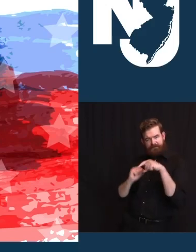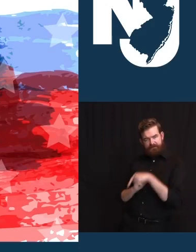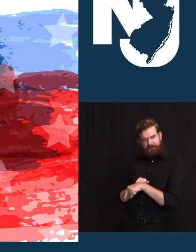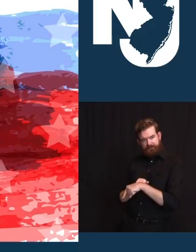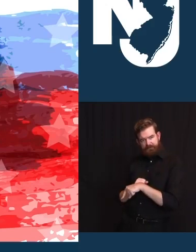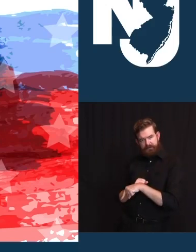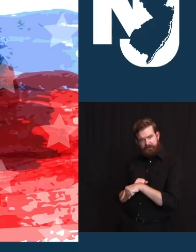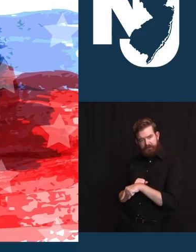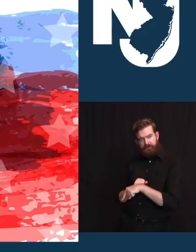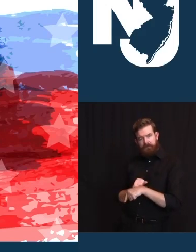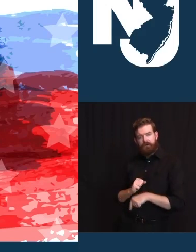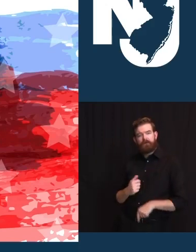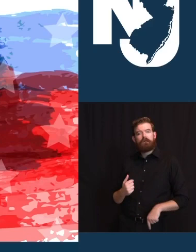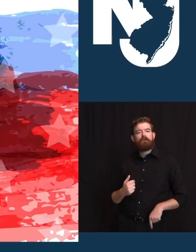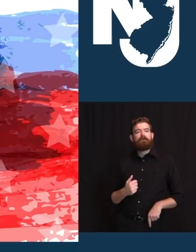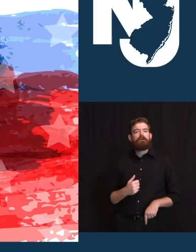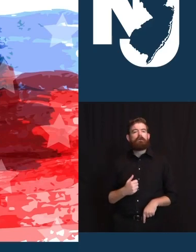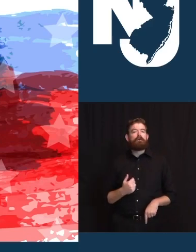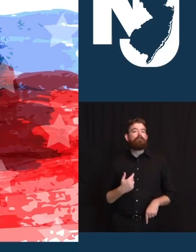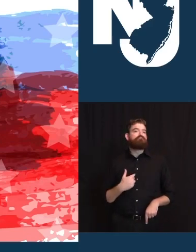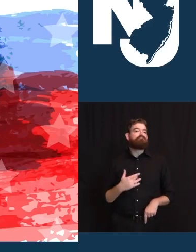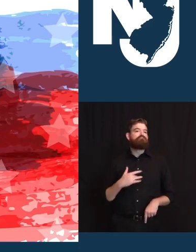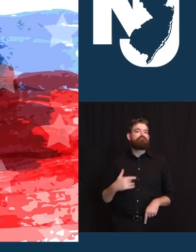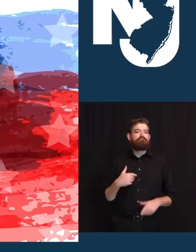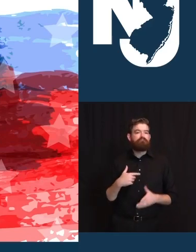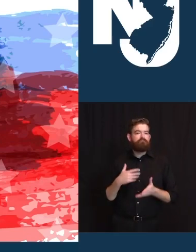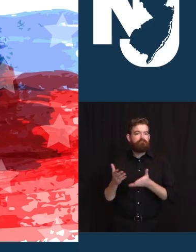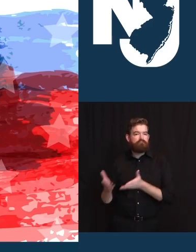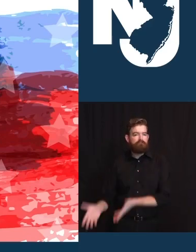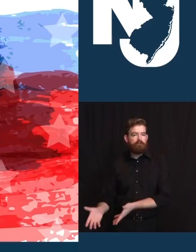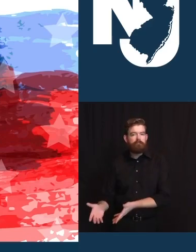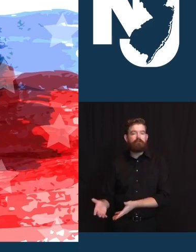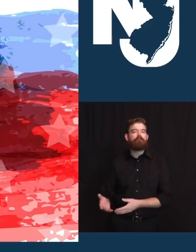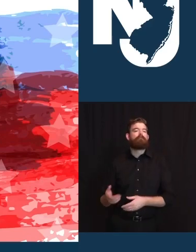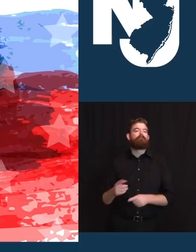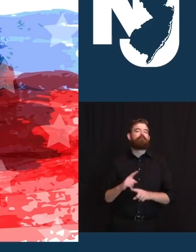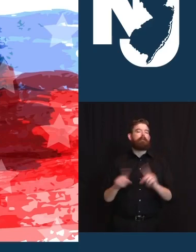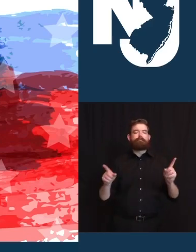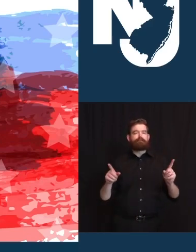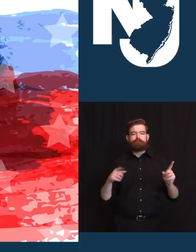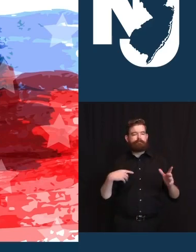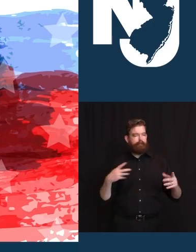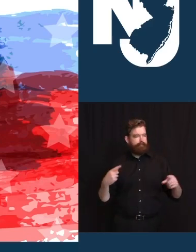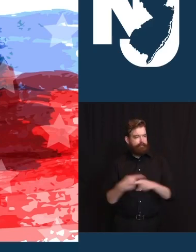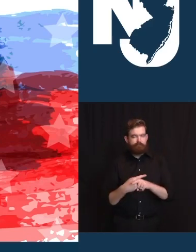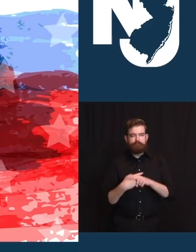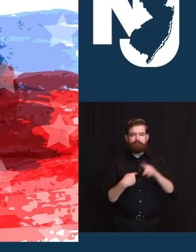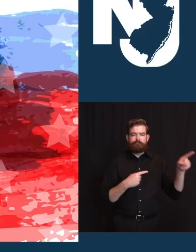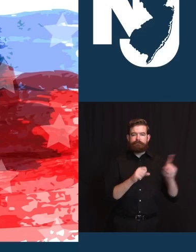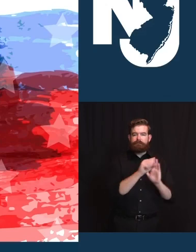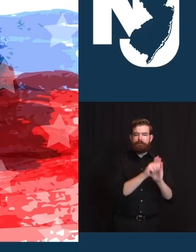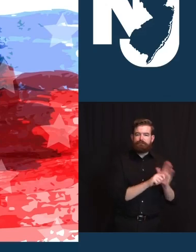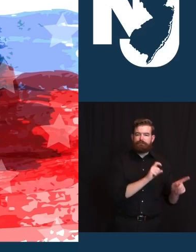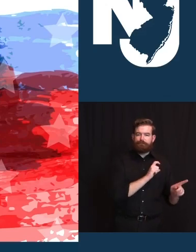and his colleagues in labor. But we were together happily attending the graduation ceremony of